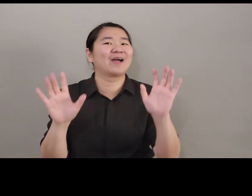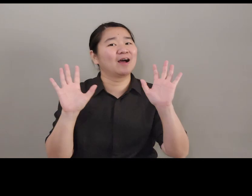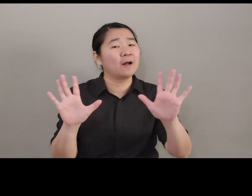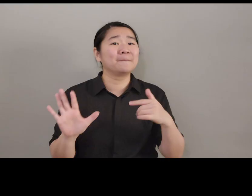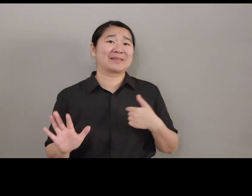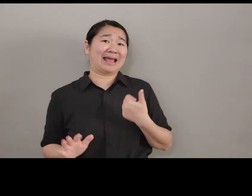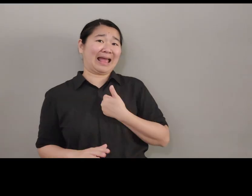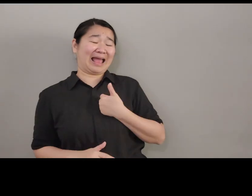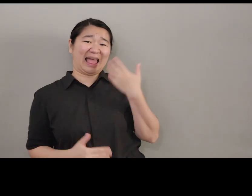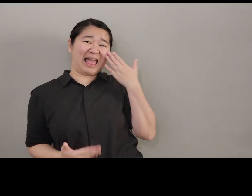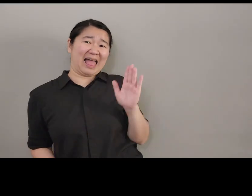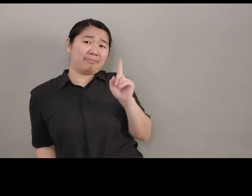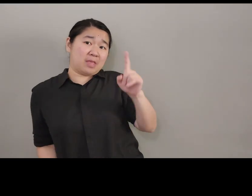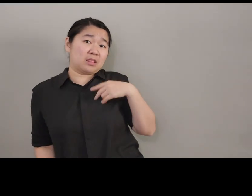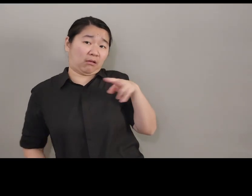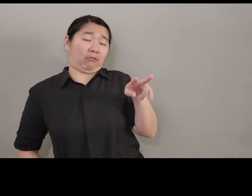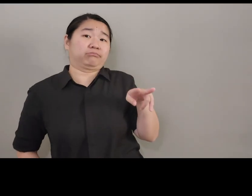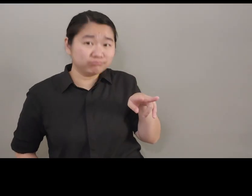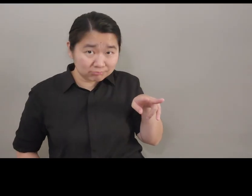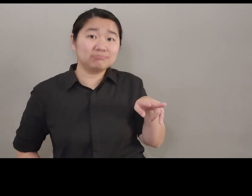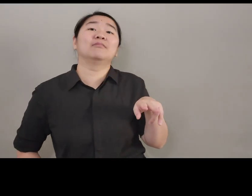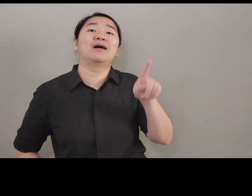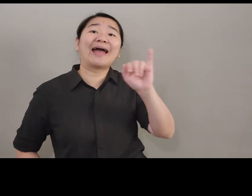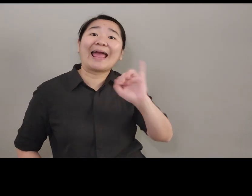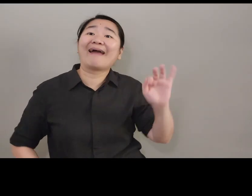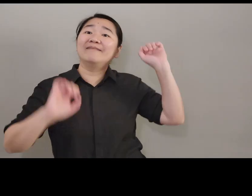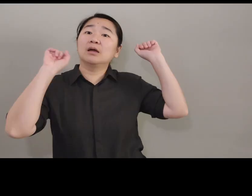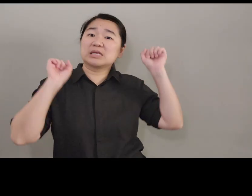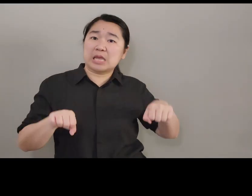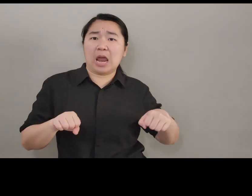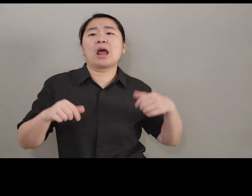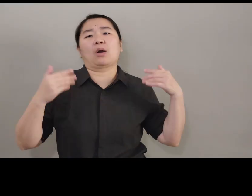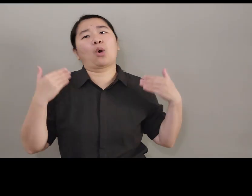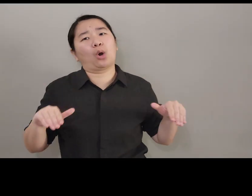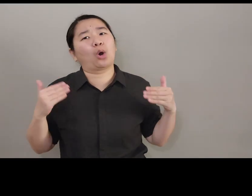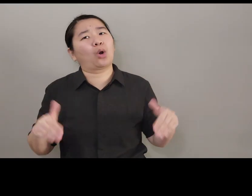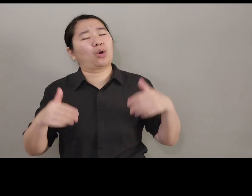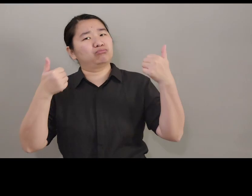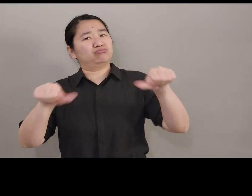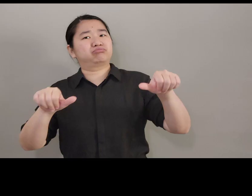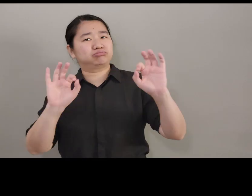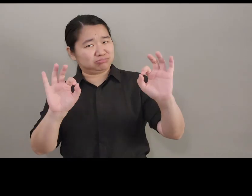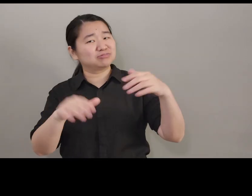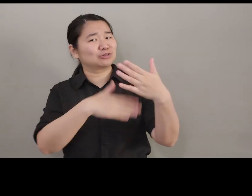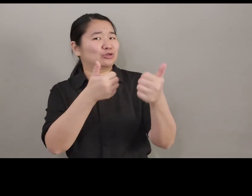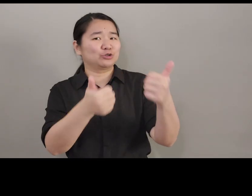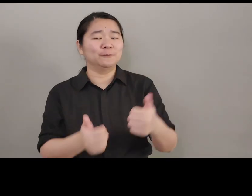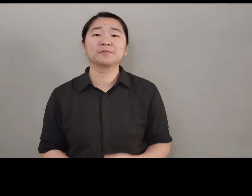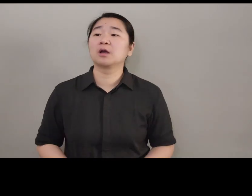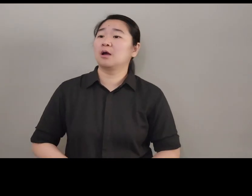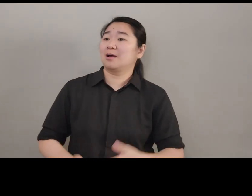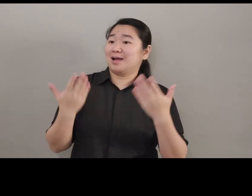So now I would like to ask, we are slightly not super on time with this panel, but very interesting presentations from all of